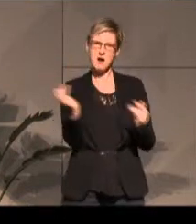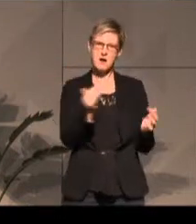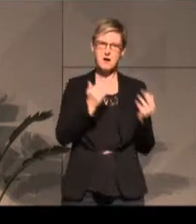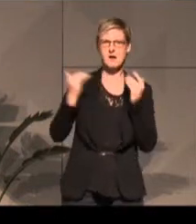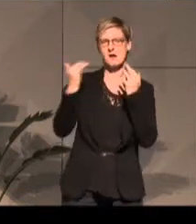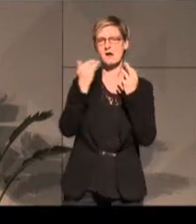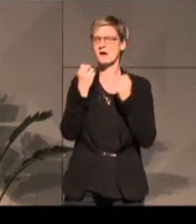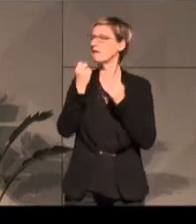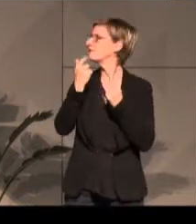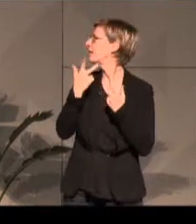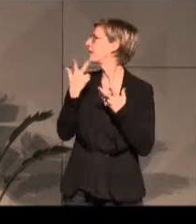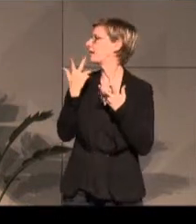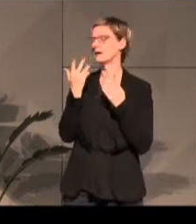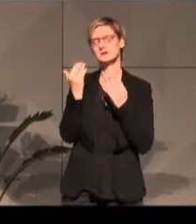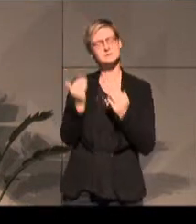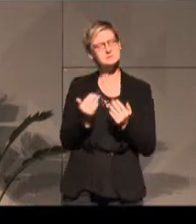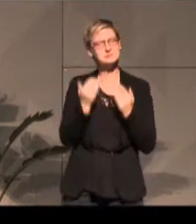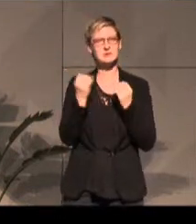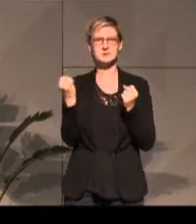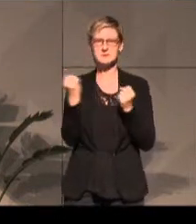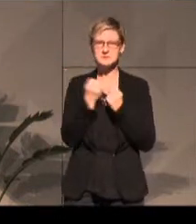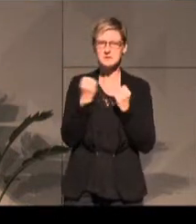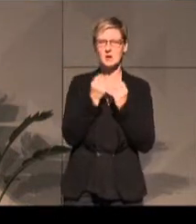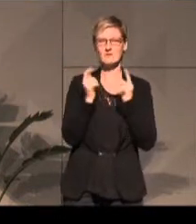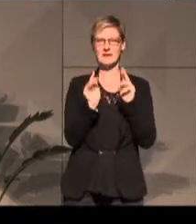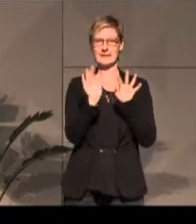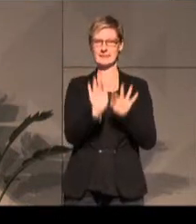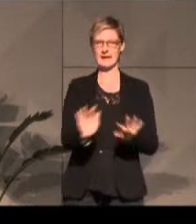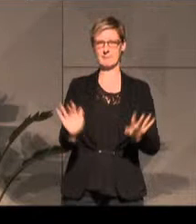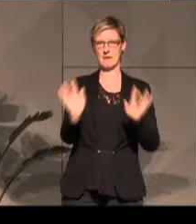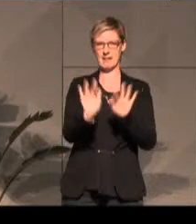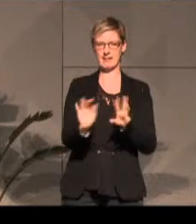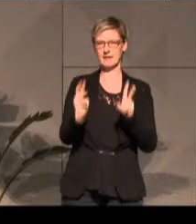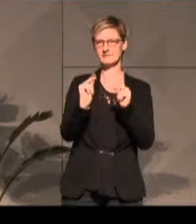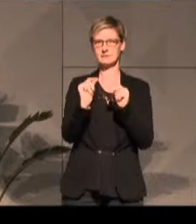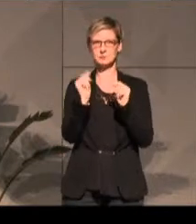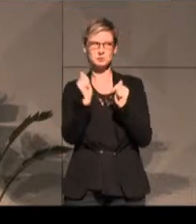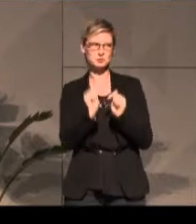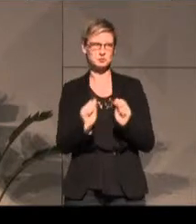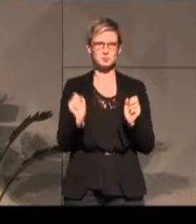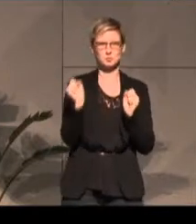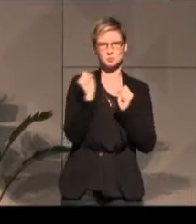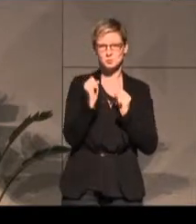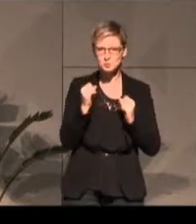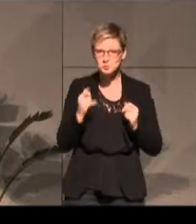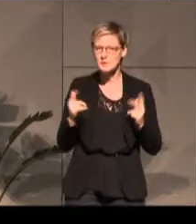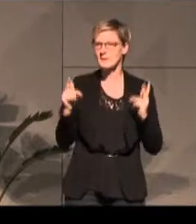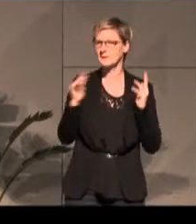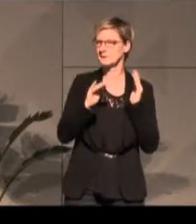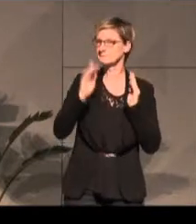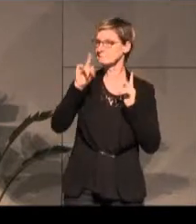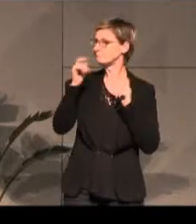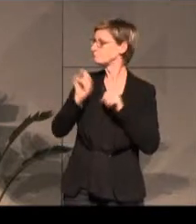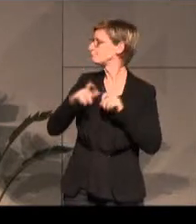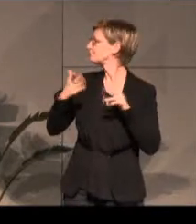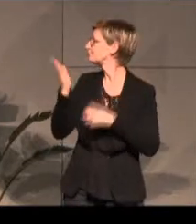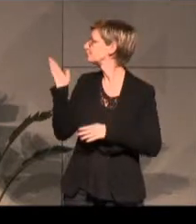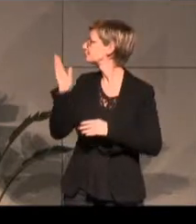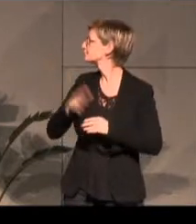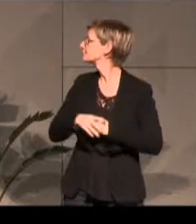The summer atmosphere in the area is very special, with a lot of